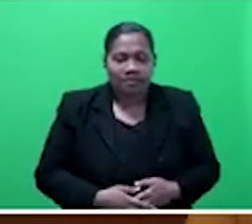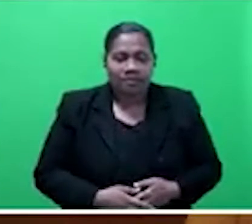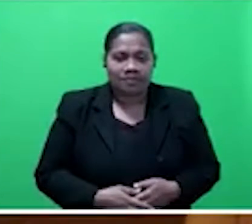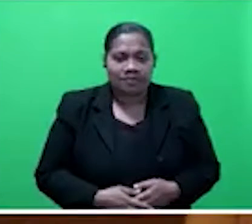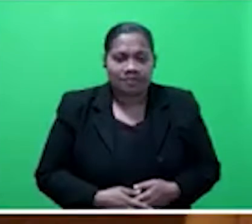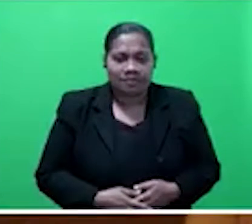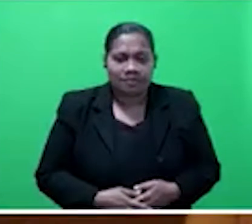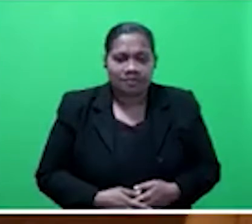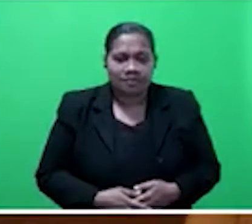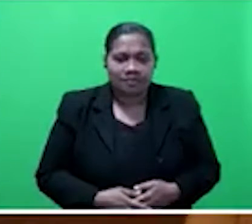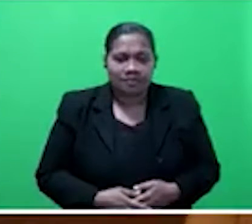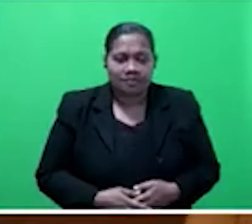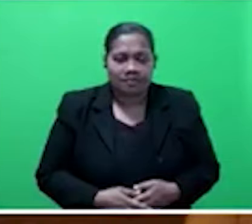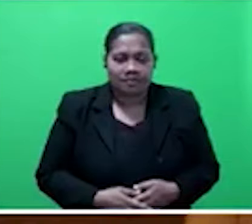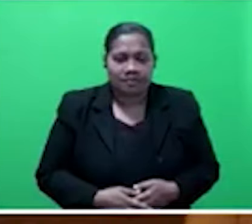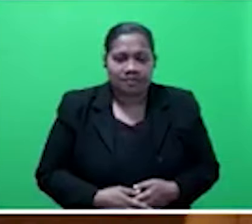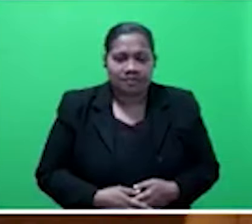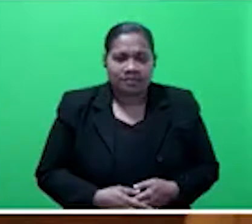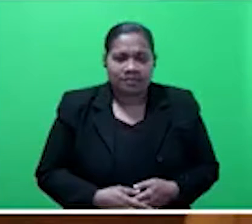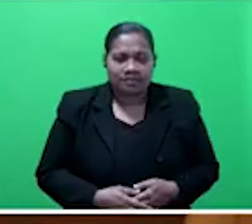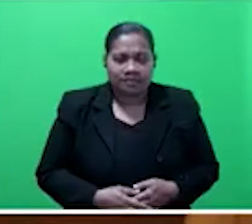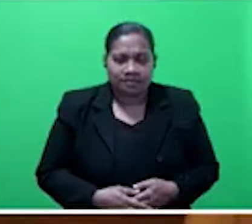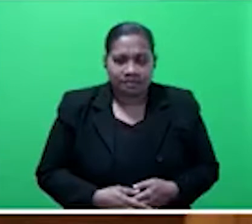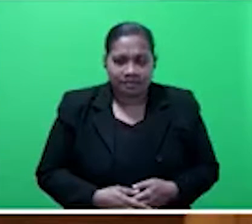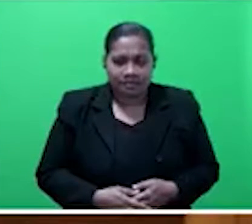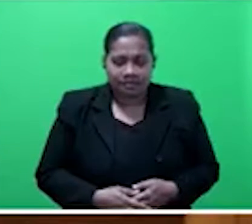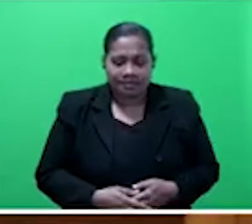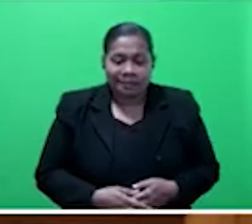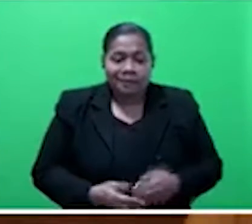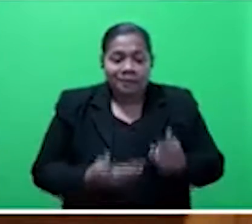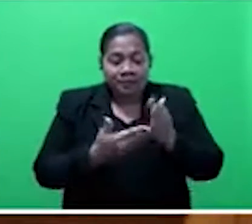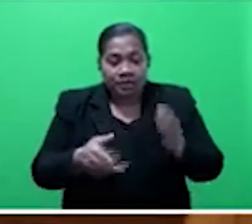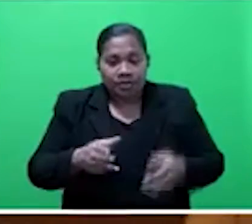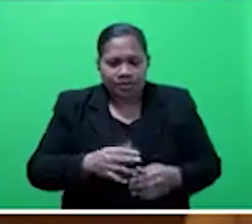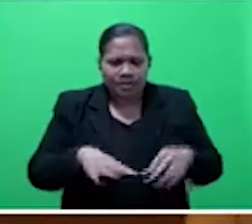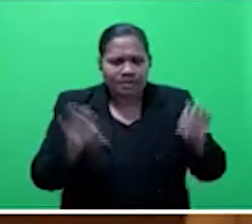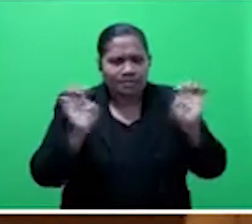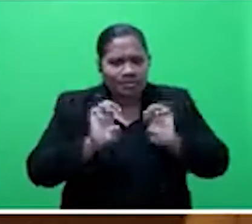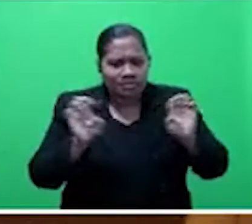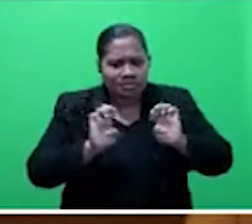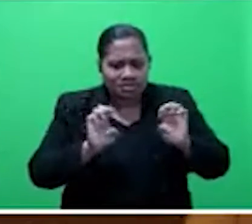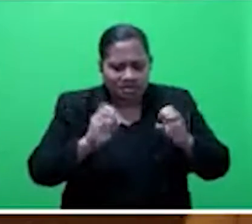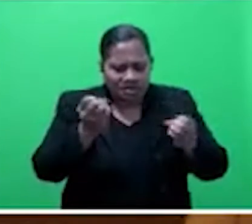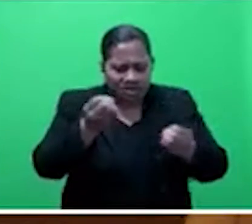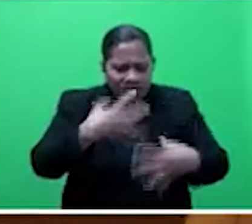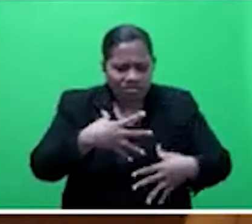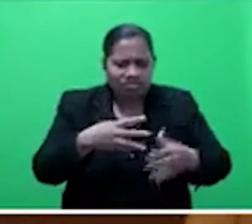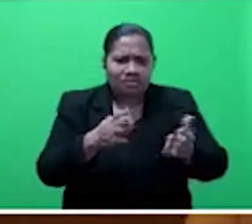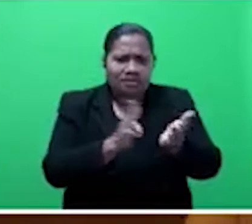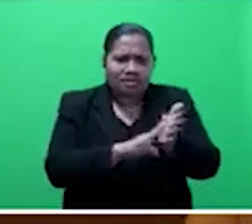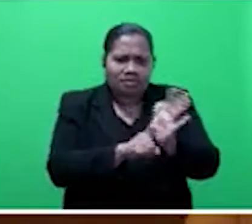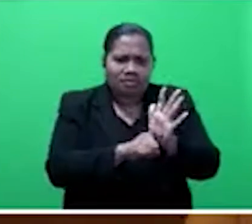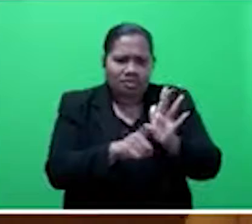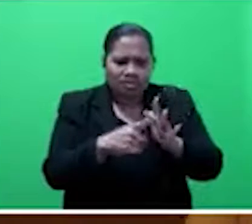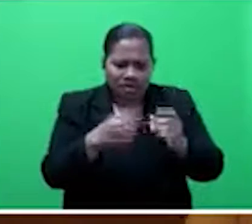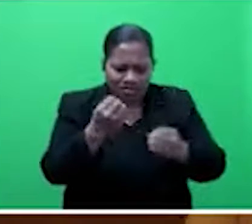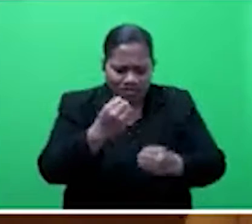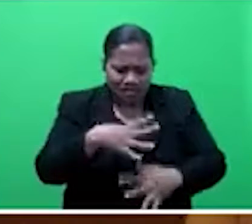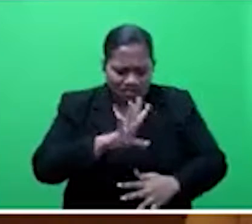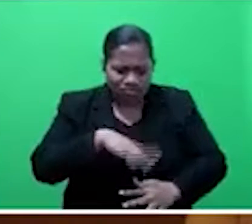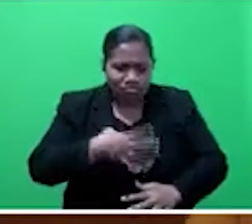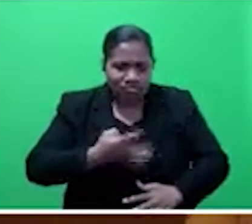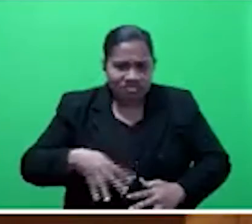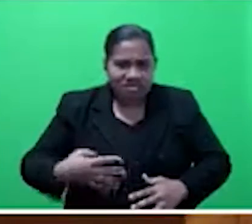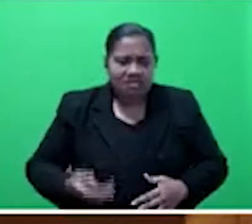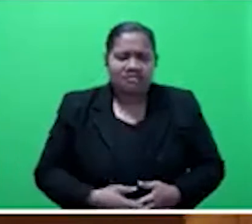Outsourcing of testing modalities during emergencies such as X-ray, MRI scan, CT scan tests,